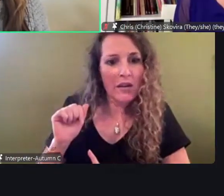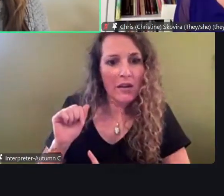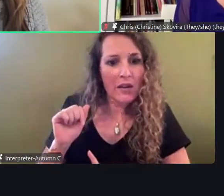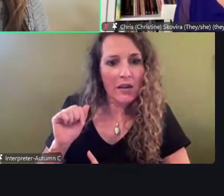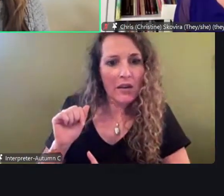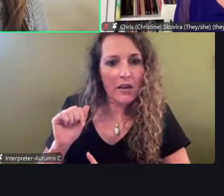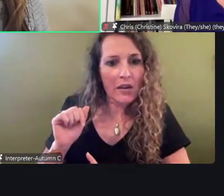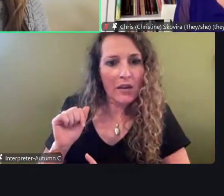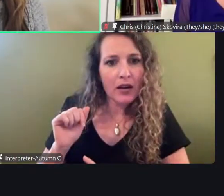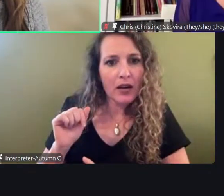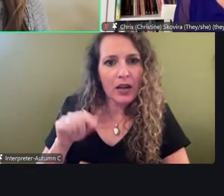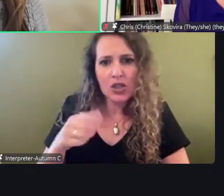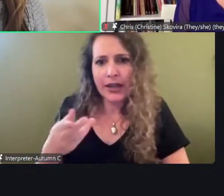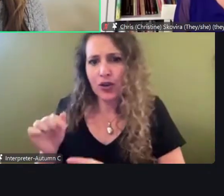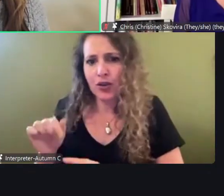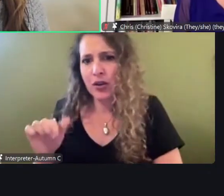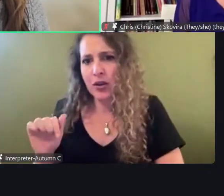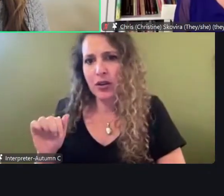on? I'm not sure.